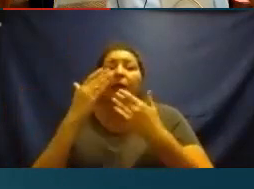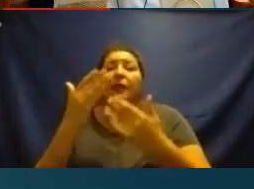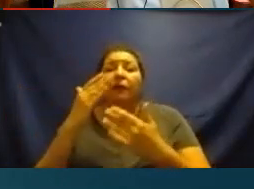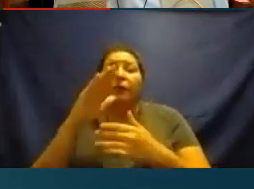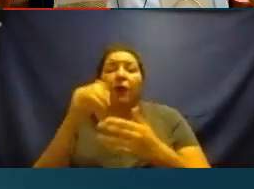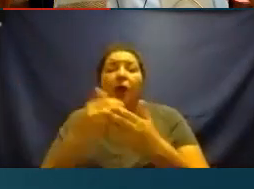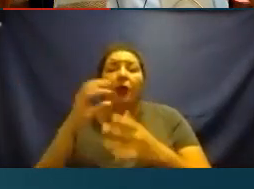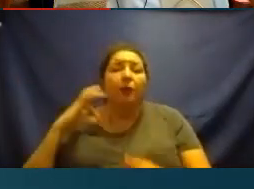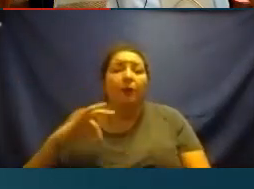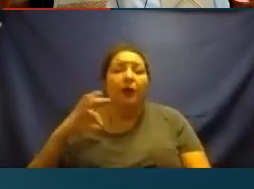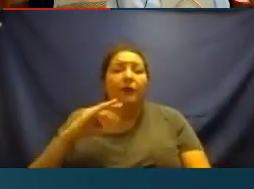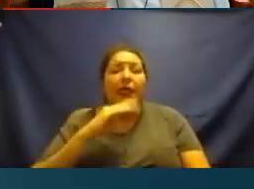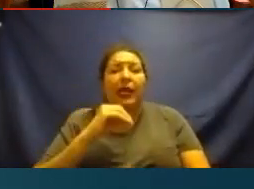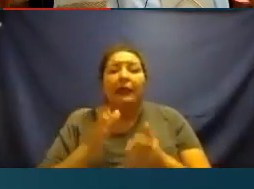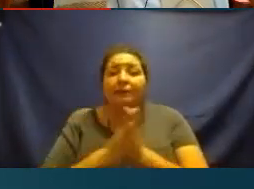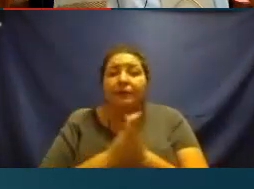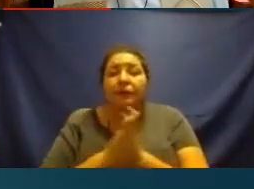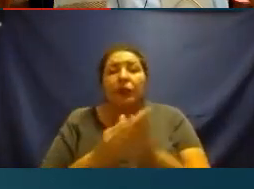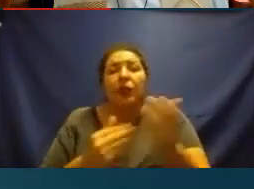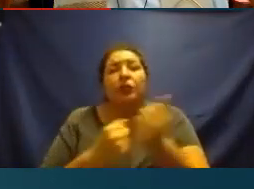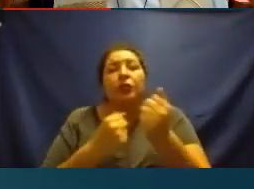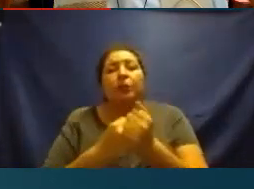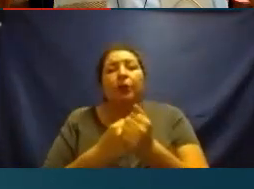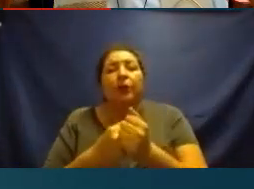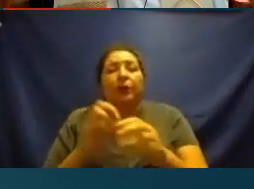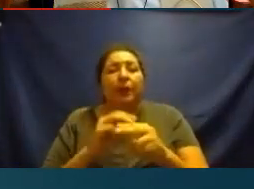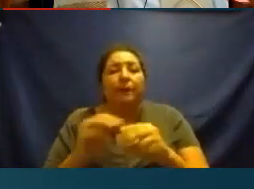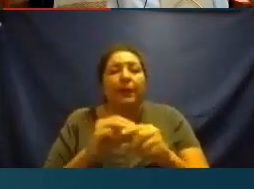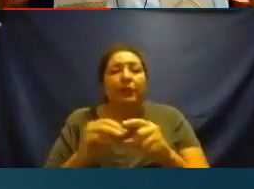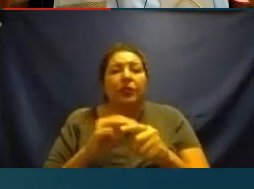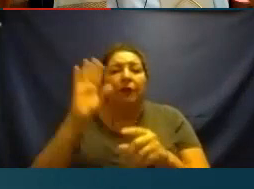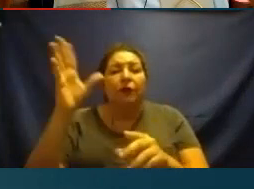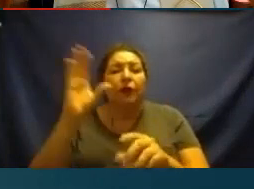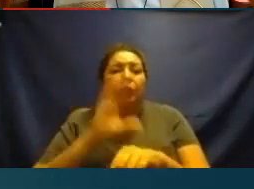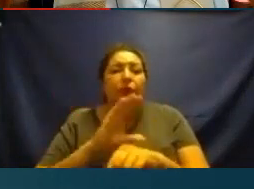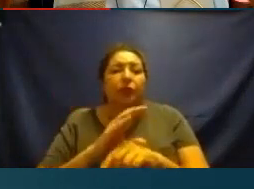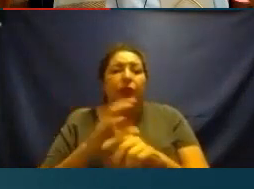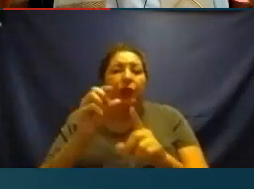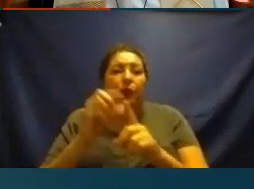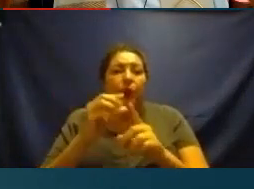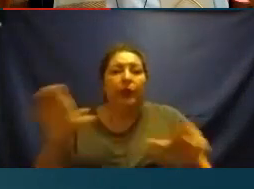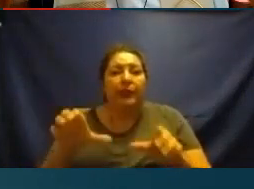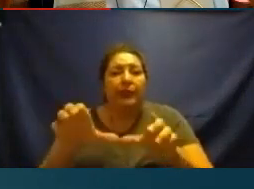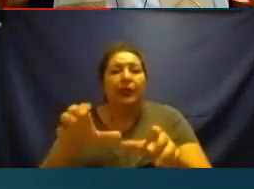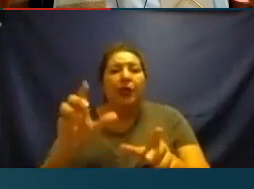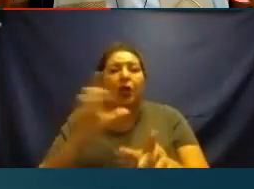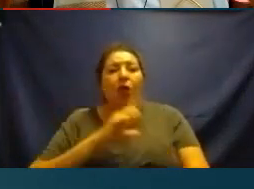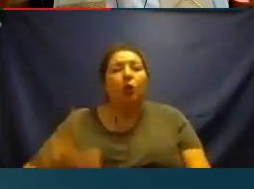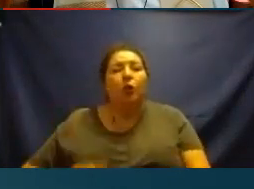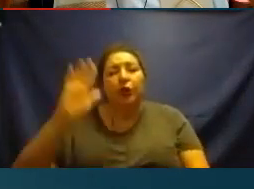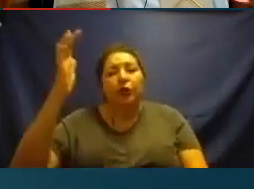benefits, and eagerness to support the mission of your church in word and your deed. Lord, in your mercy,